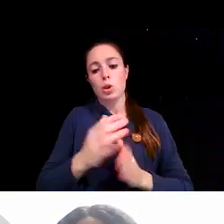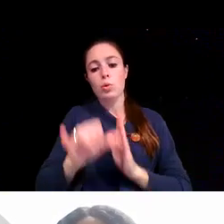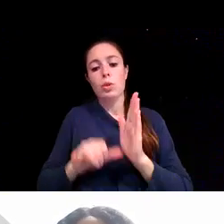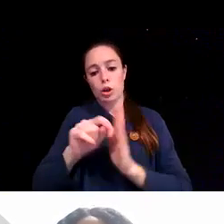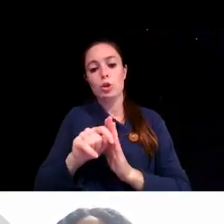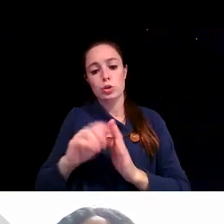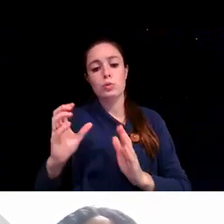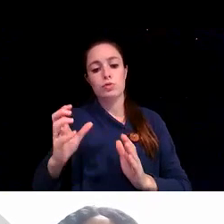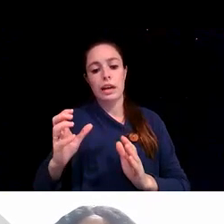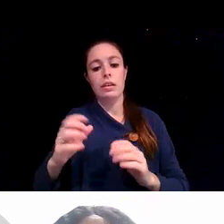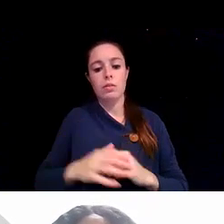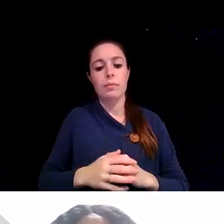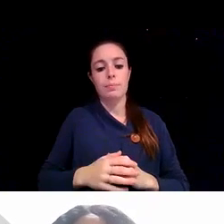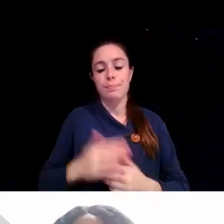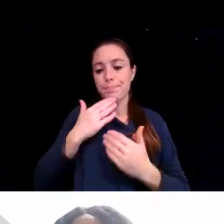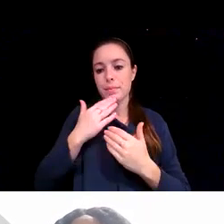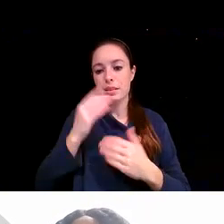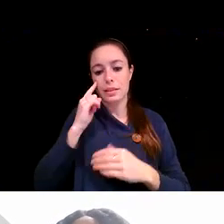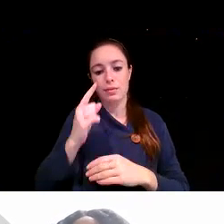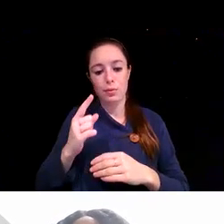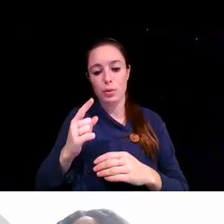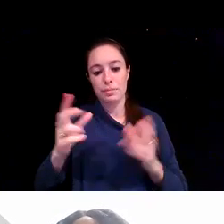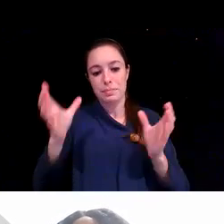presentation. Thank you for listening.